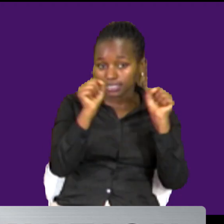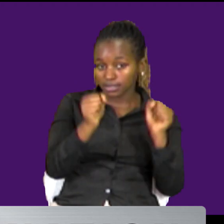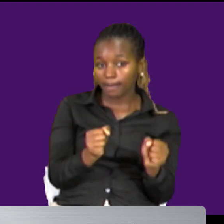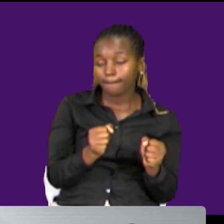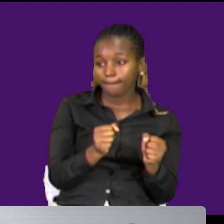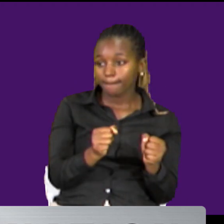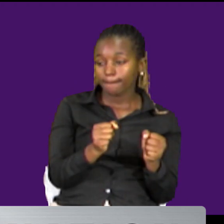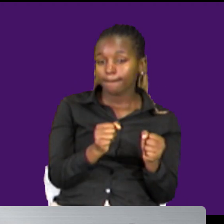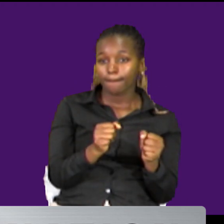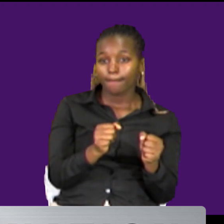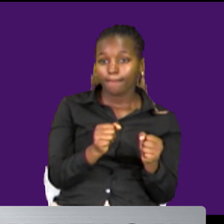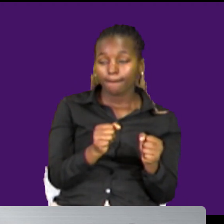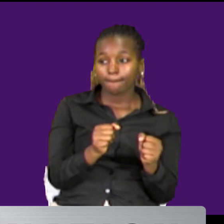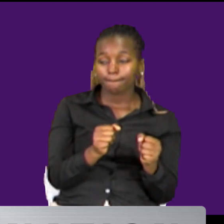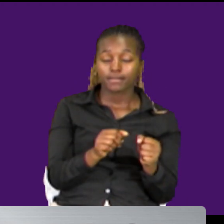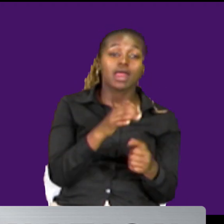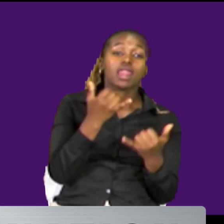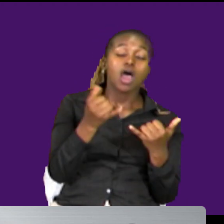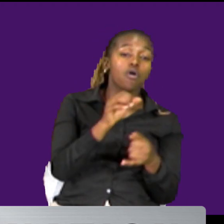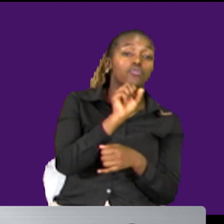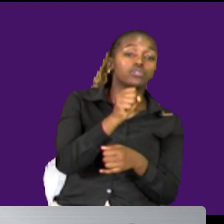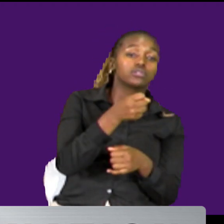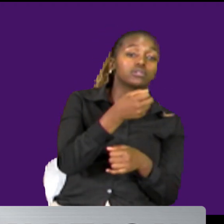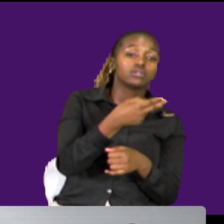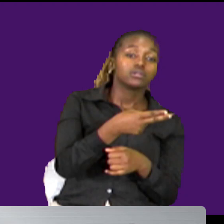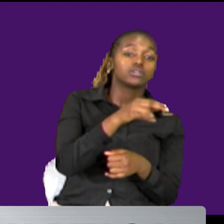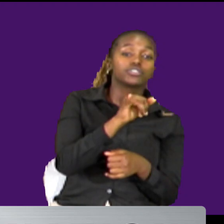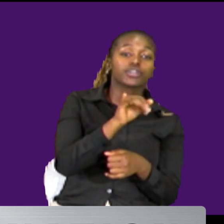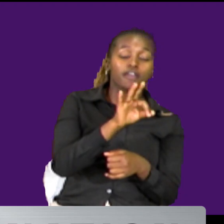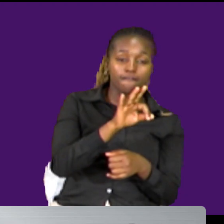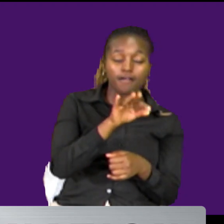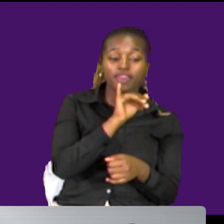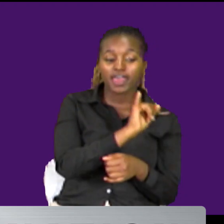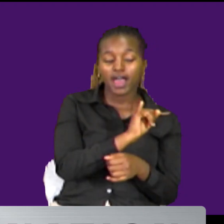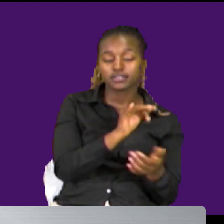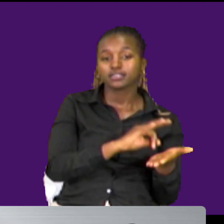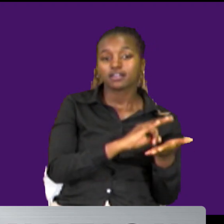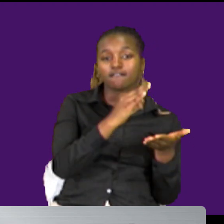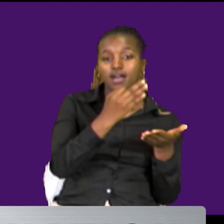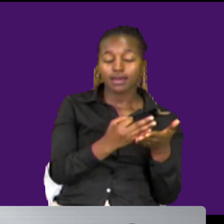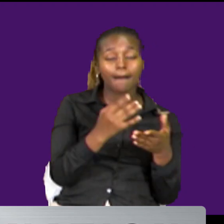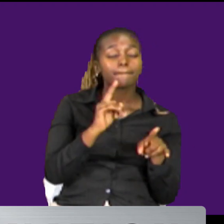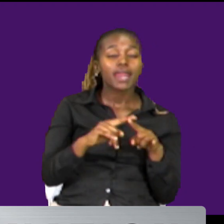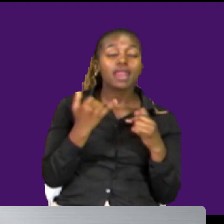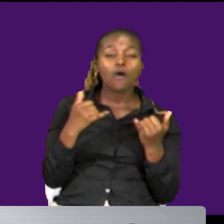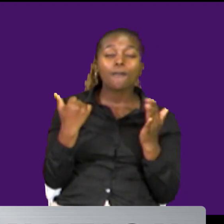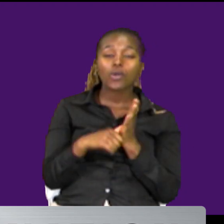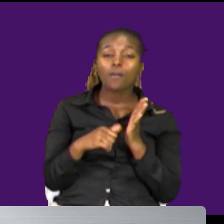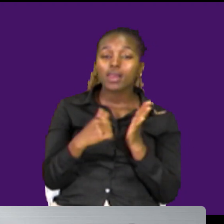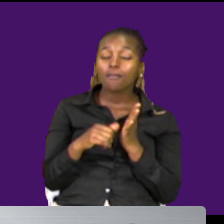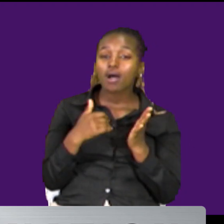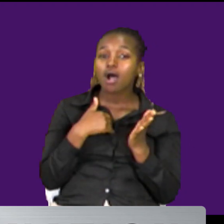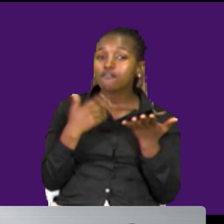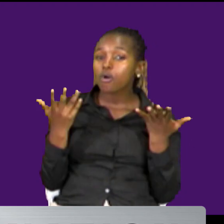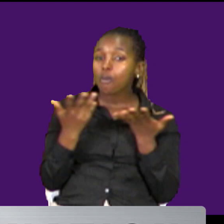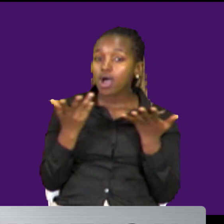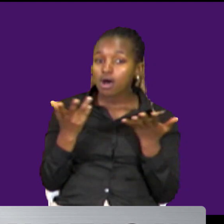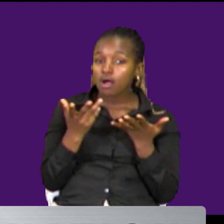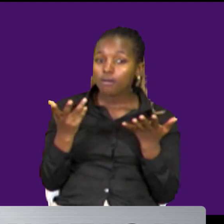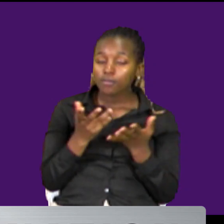And SHIF is a fund. is the fund. So now there was a problem that was flagged out by